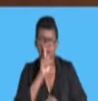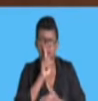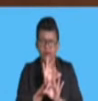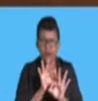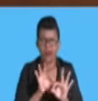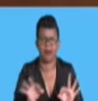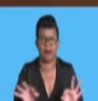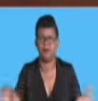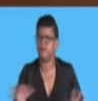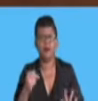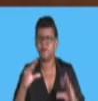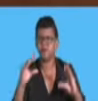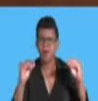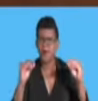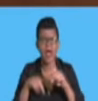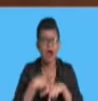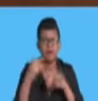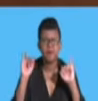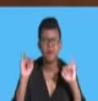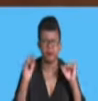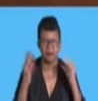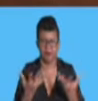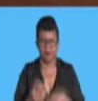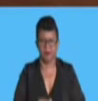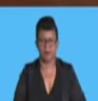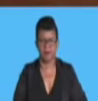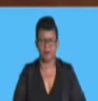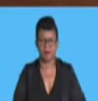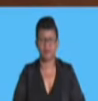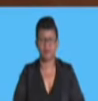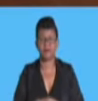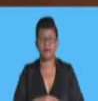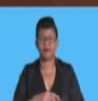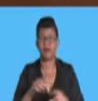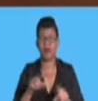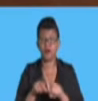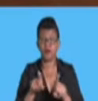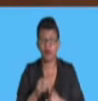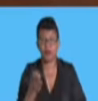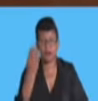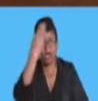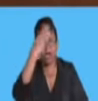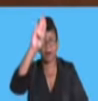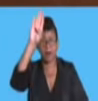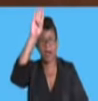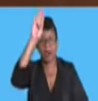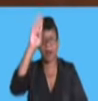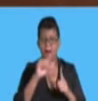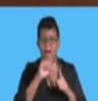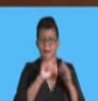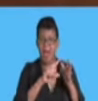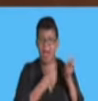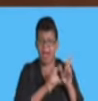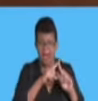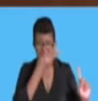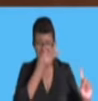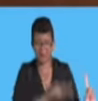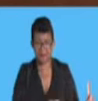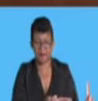nation to our first President, His Excellency, the late Ratu Serpenaya Kanatamatu Nganilao, himself a